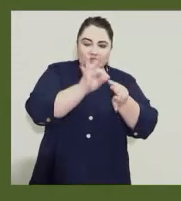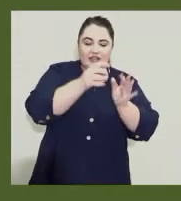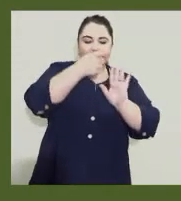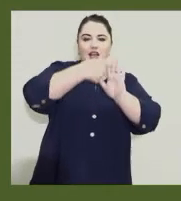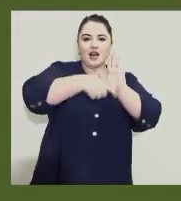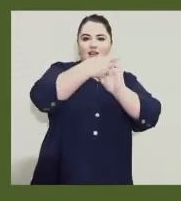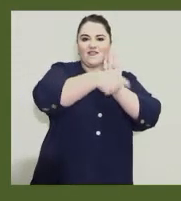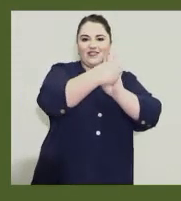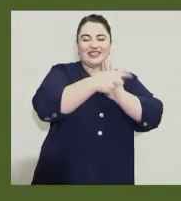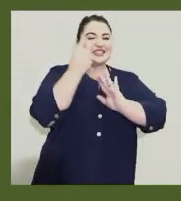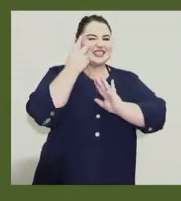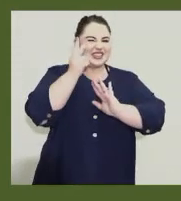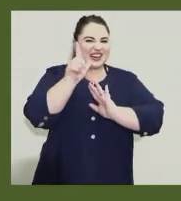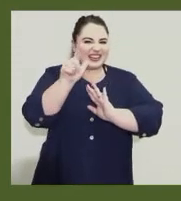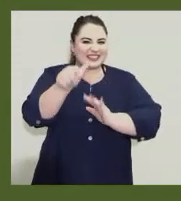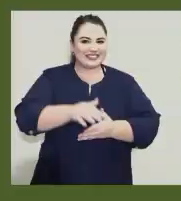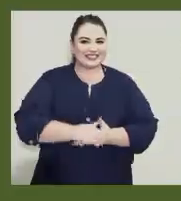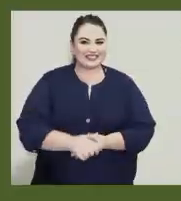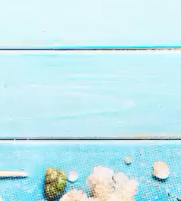just now.